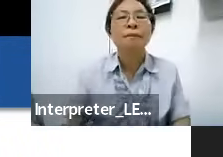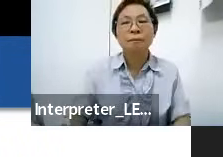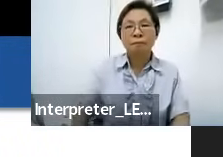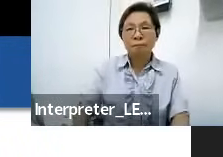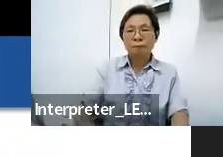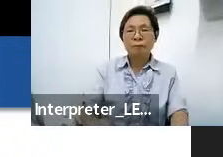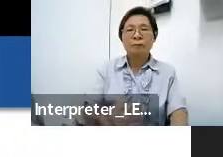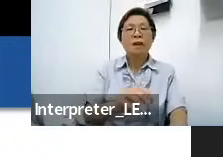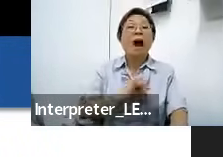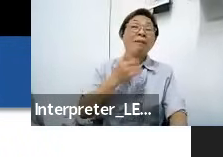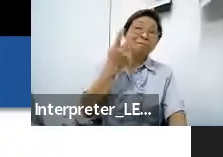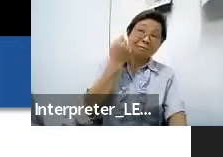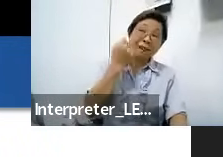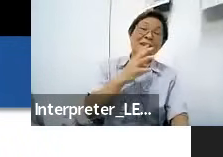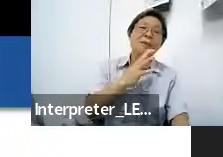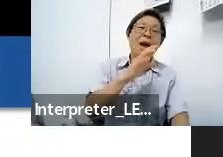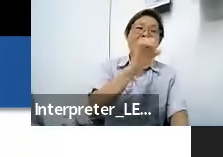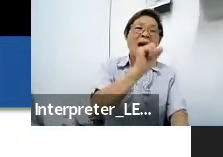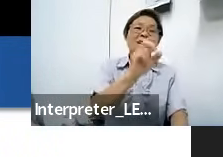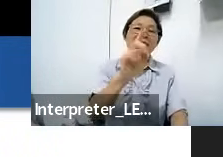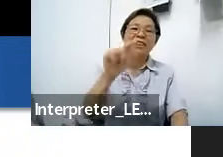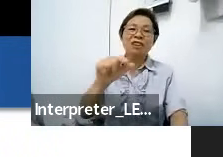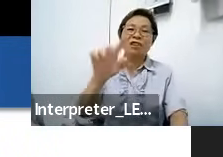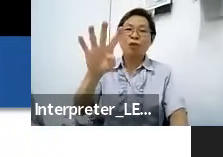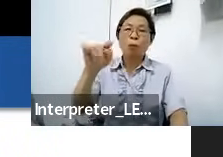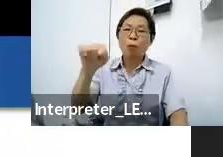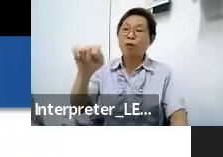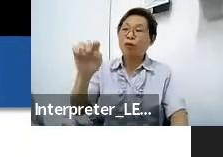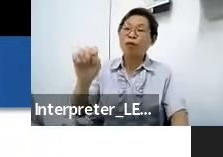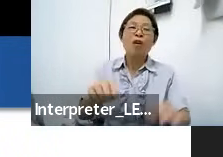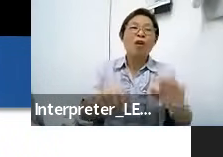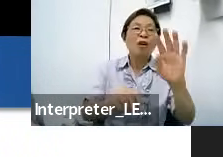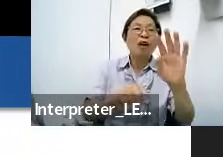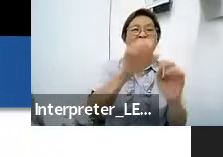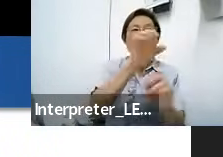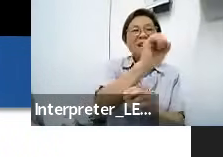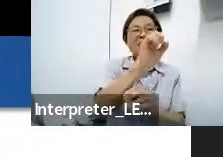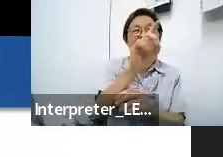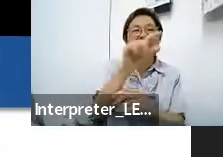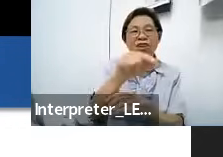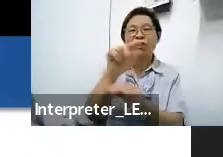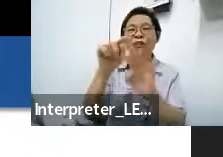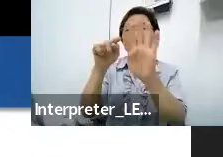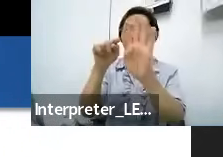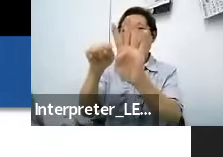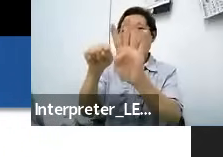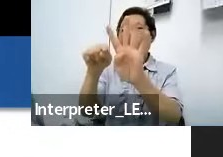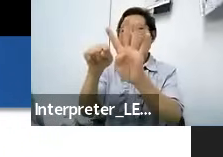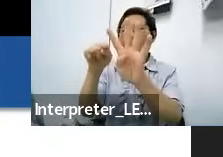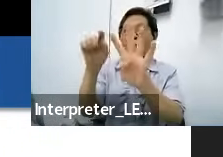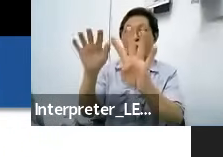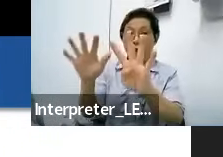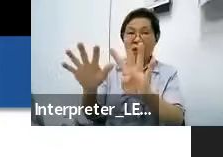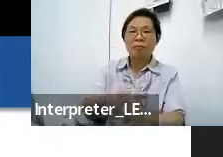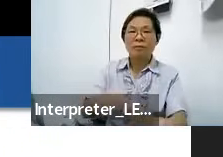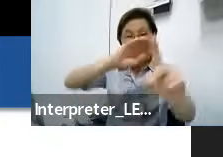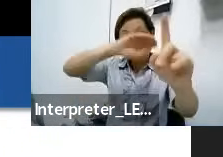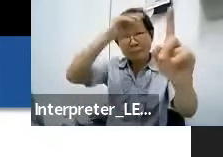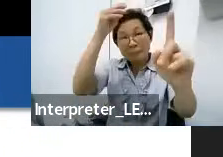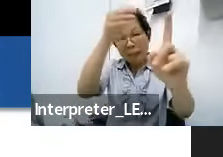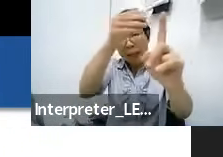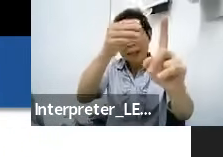So as I mentioned before, SDG 4.5 is the target